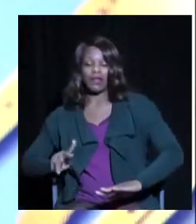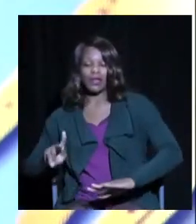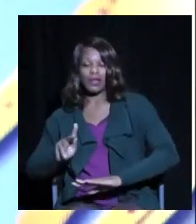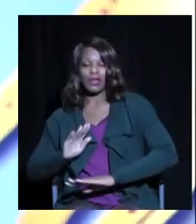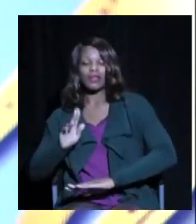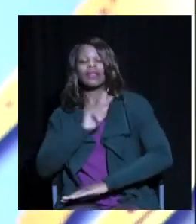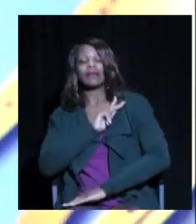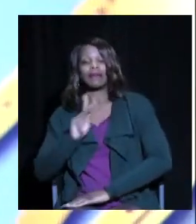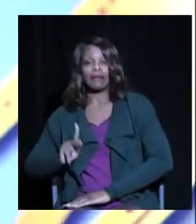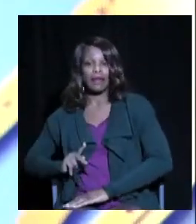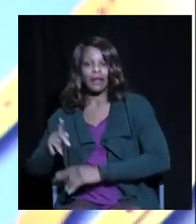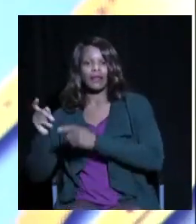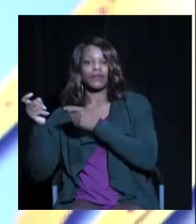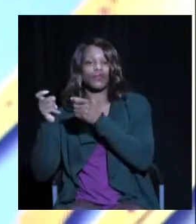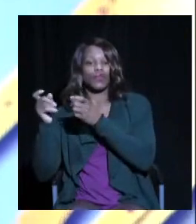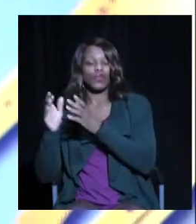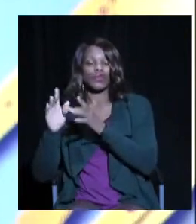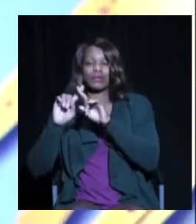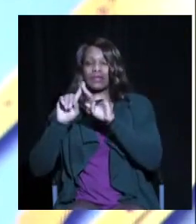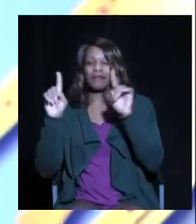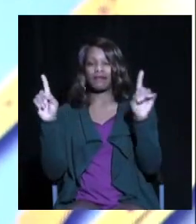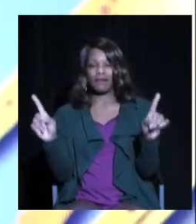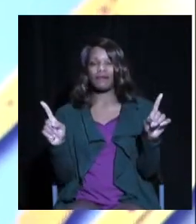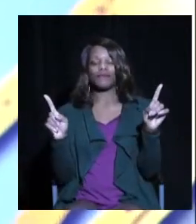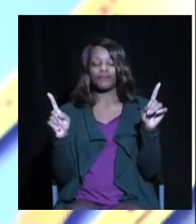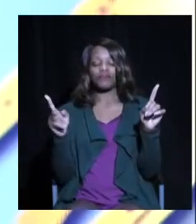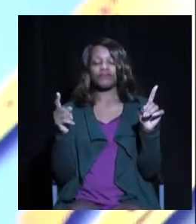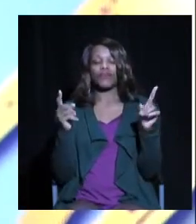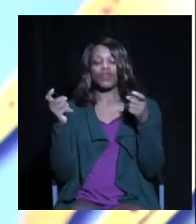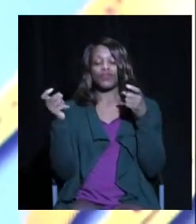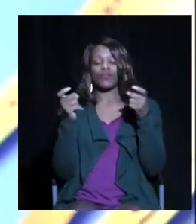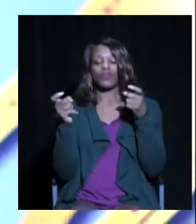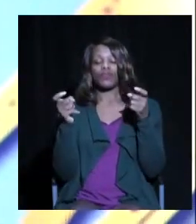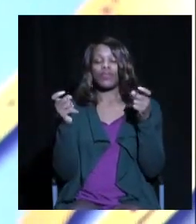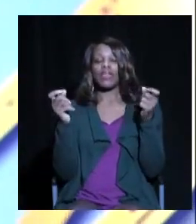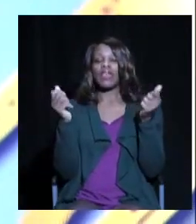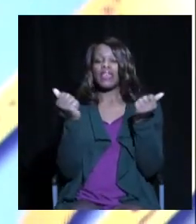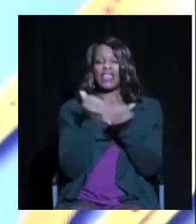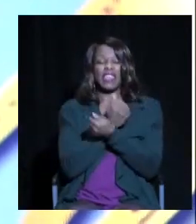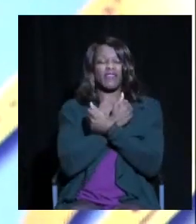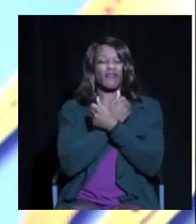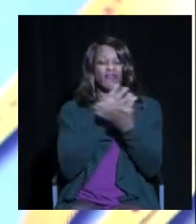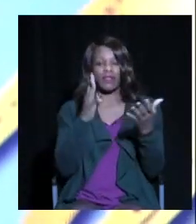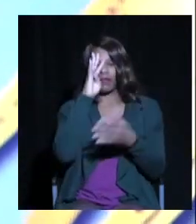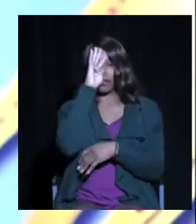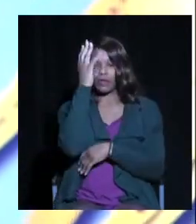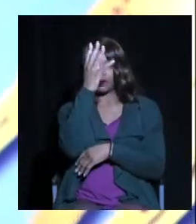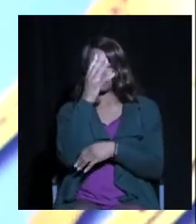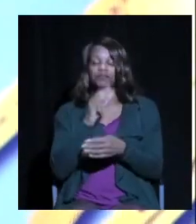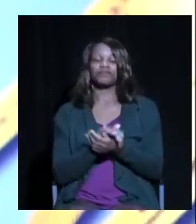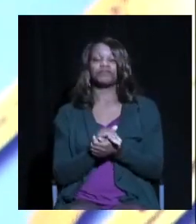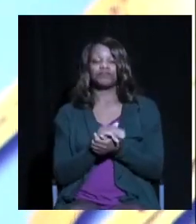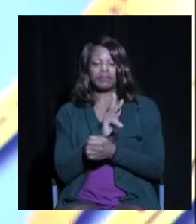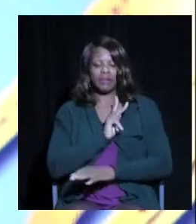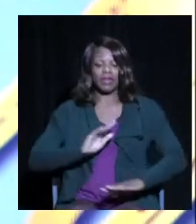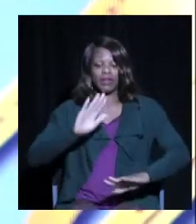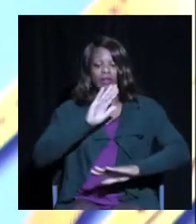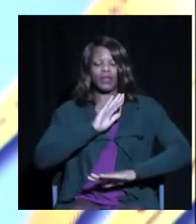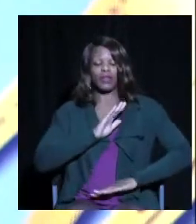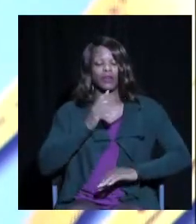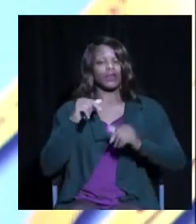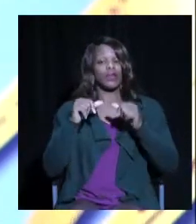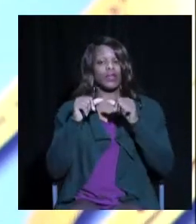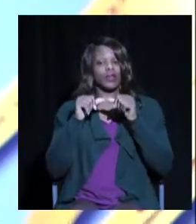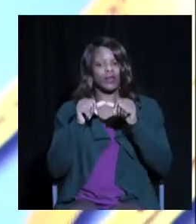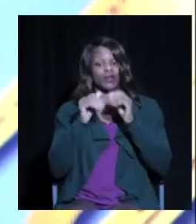reigning over a place. We're talking about his reign over all of creation. And that kingdom, though we're still praying for it